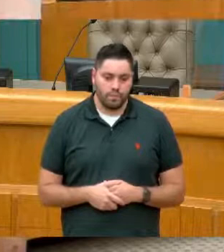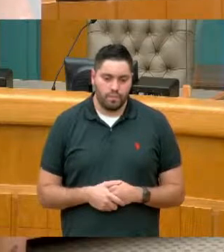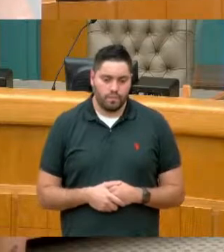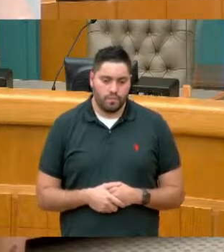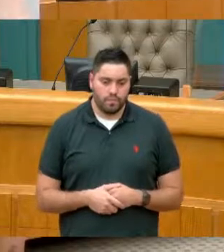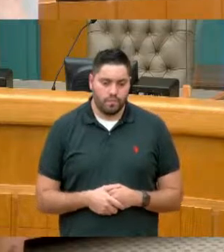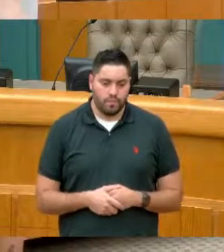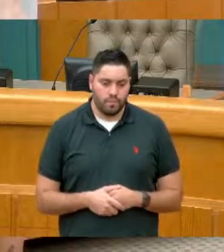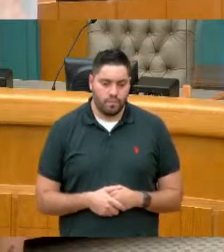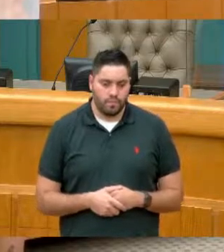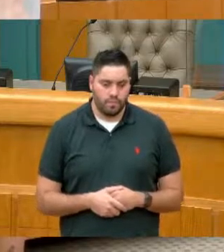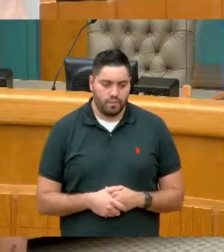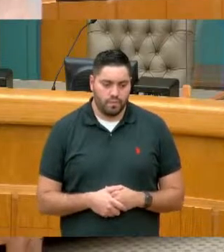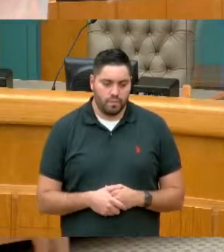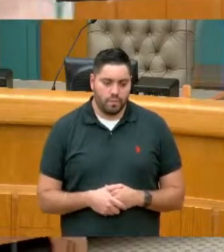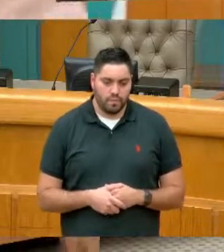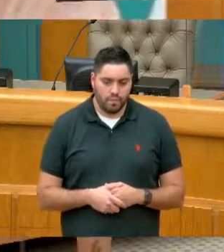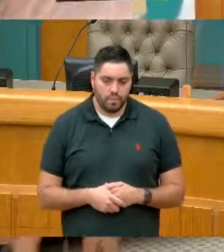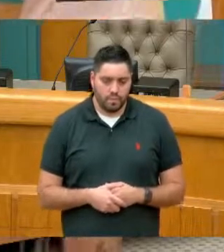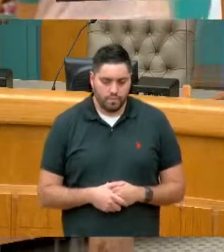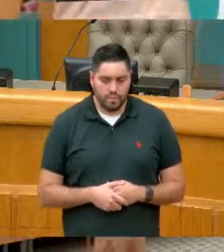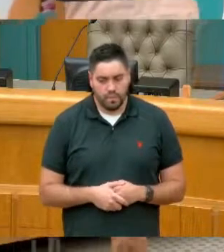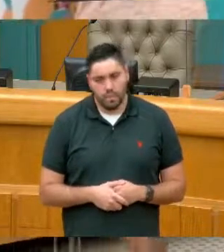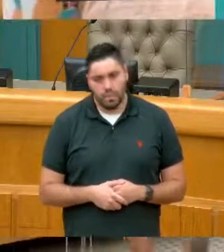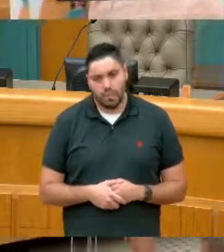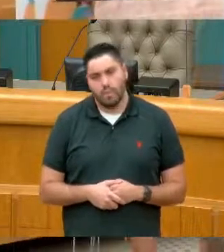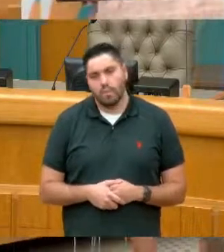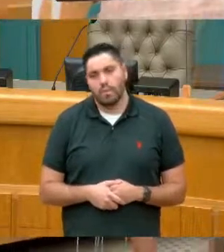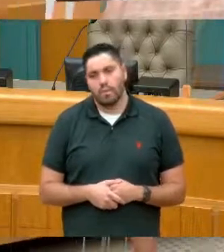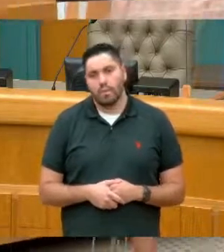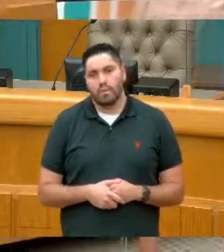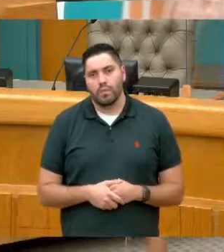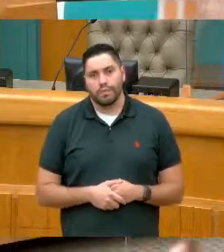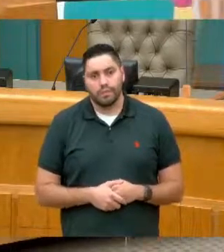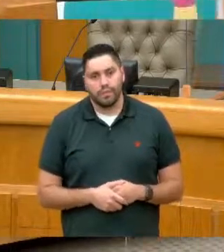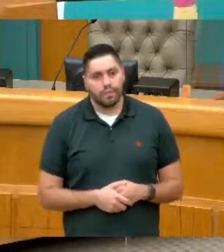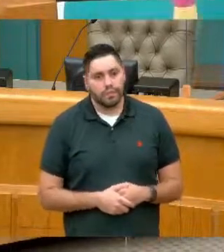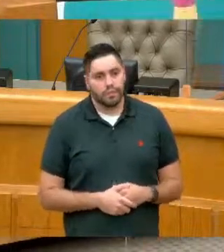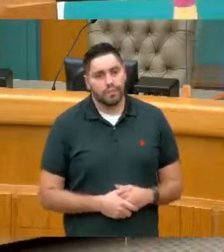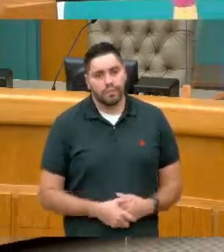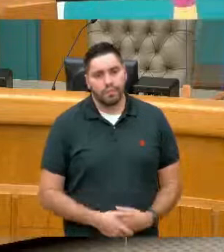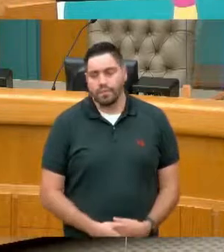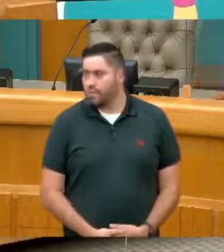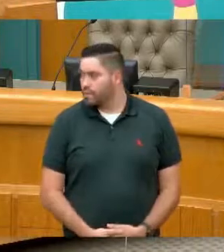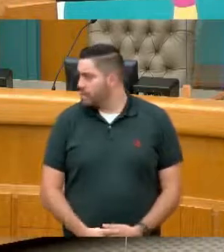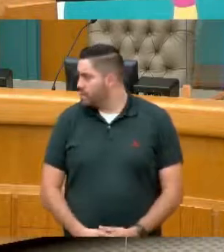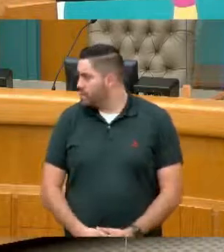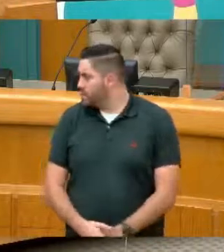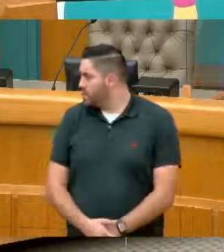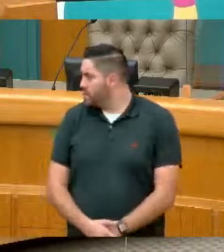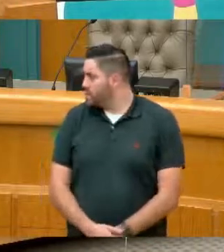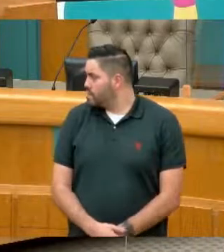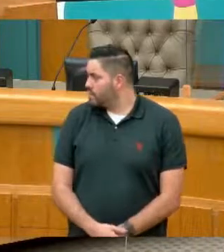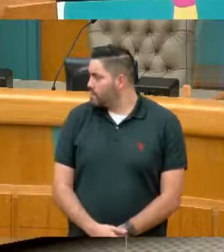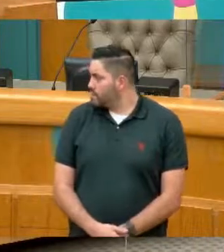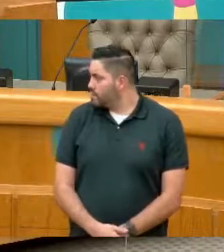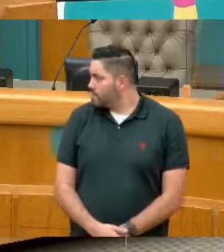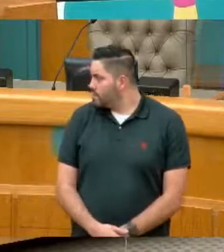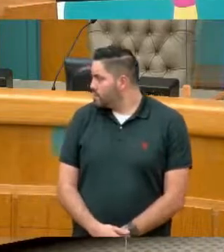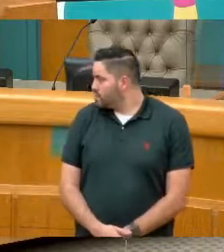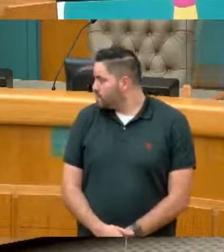de cuidados intensivos, 291 son casos aún activos. Hoy se reporta un fallecimiento. A la fecha los fallecimientos totalizan